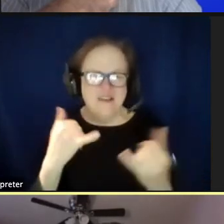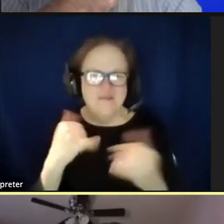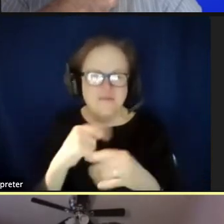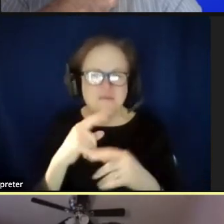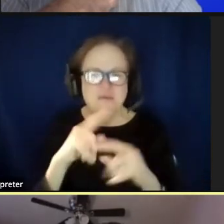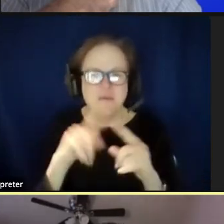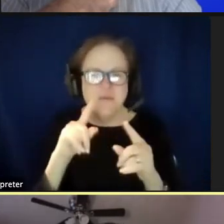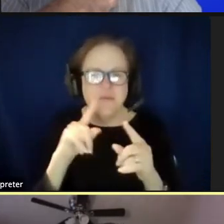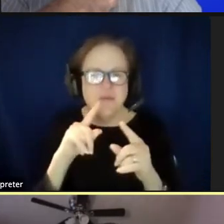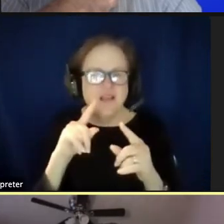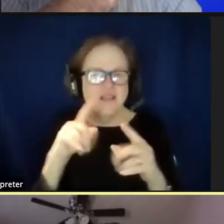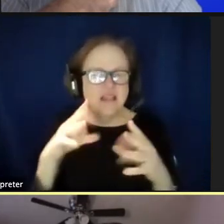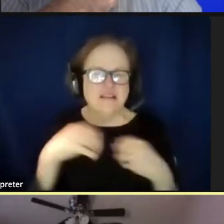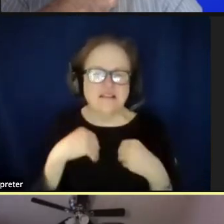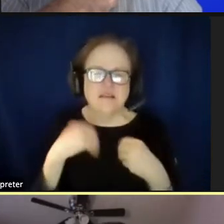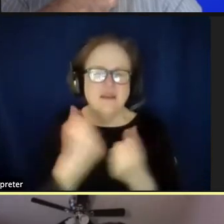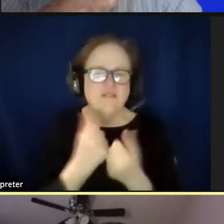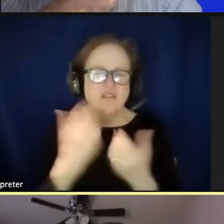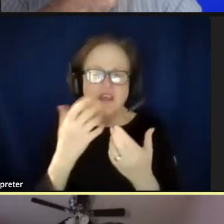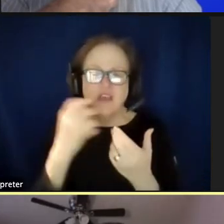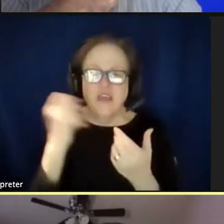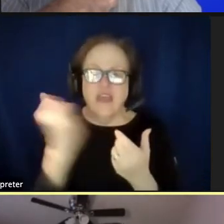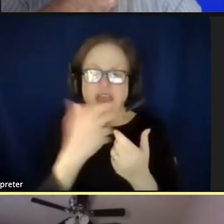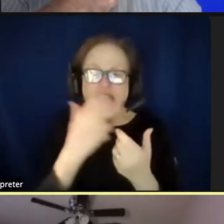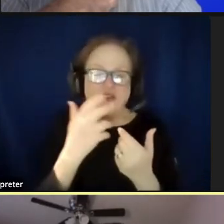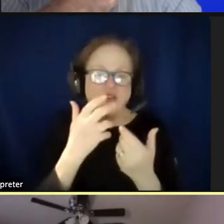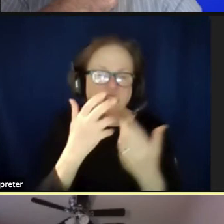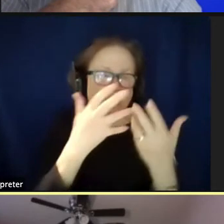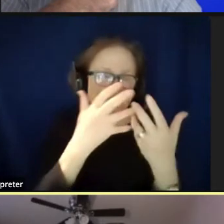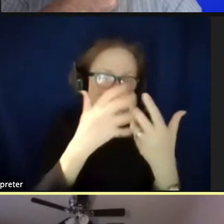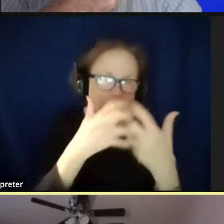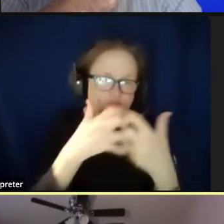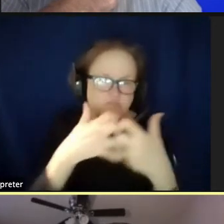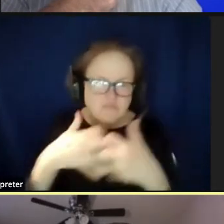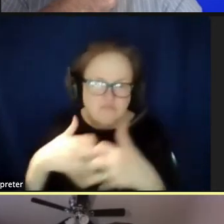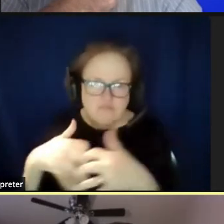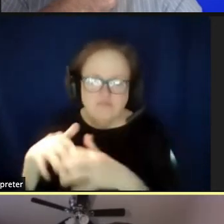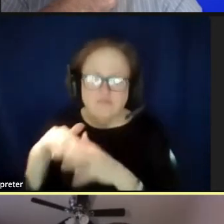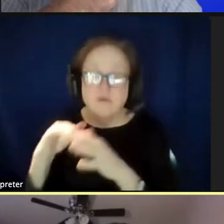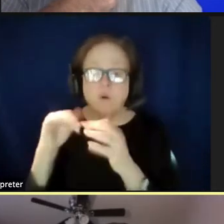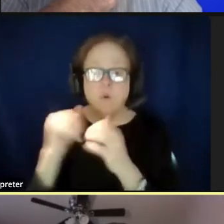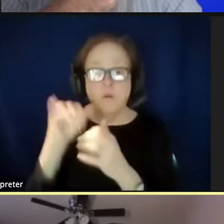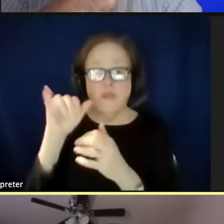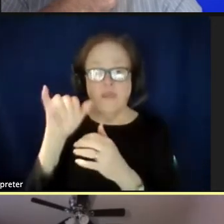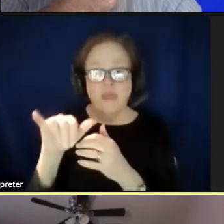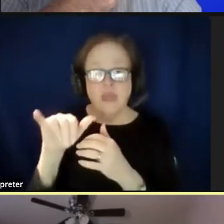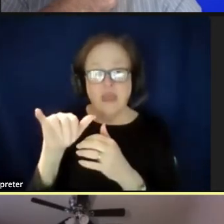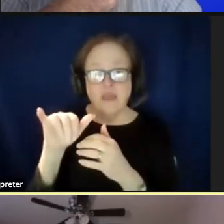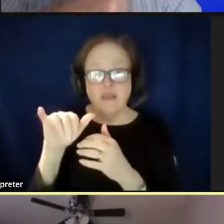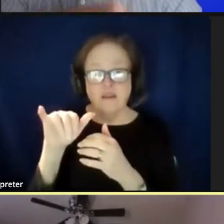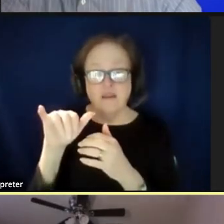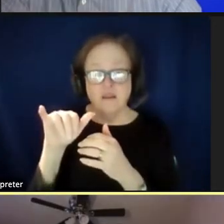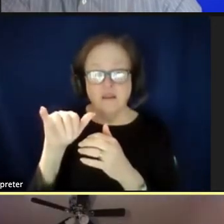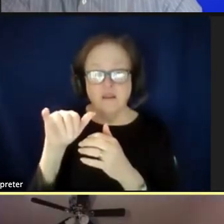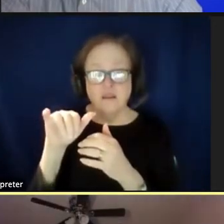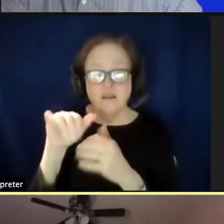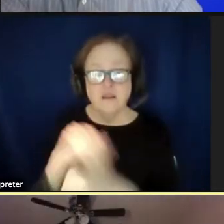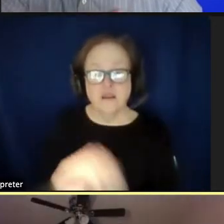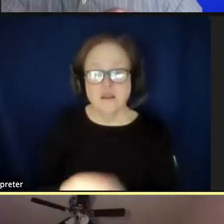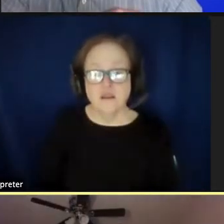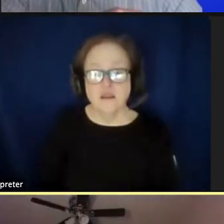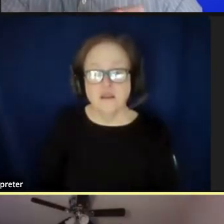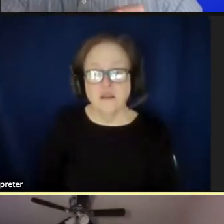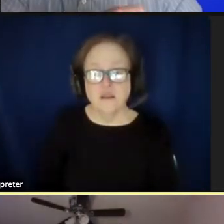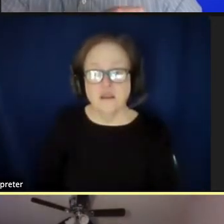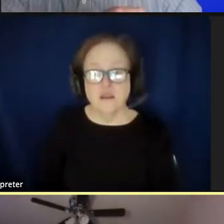everything in life, like everything has to fall in its place. With that being said, the next, the next